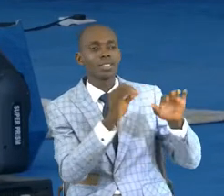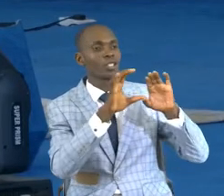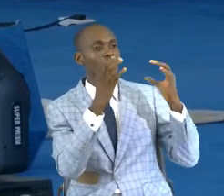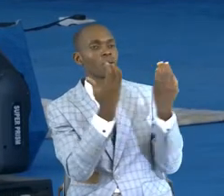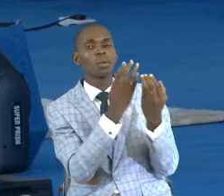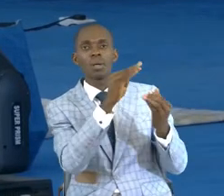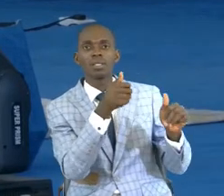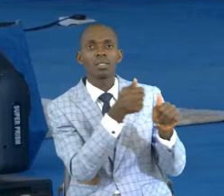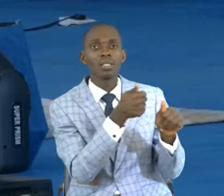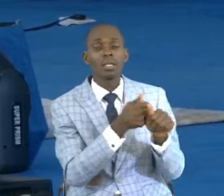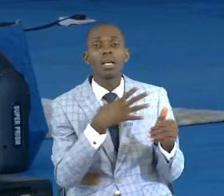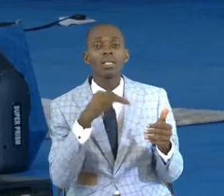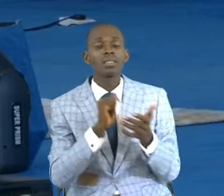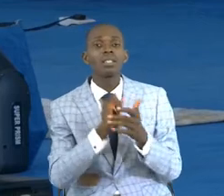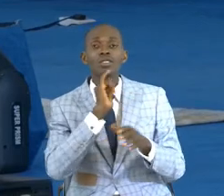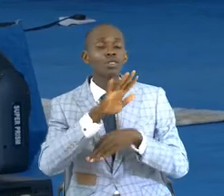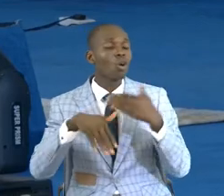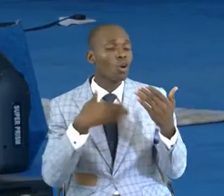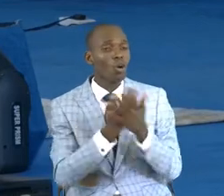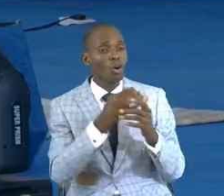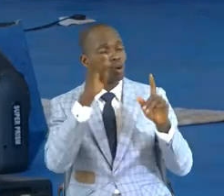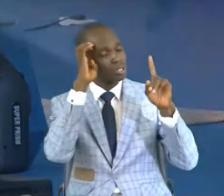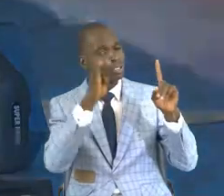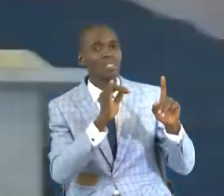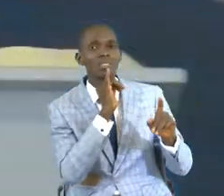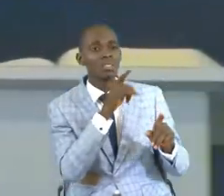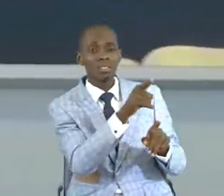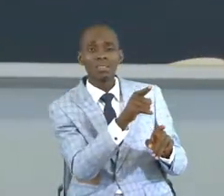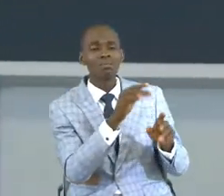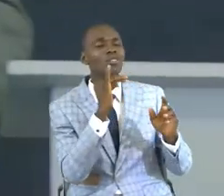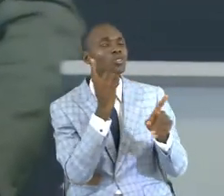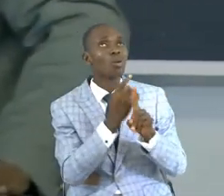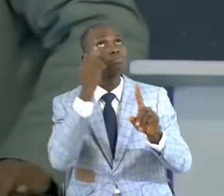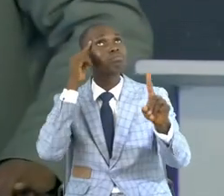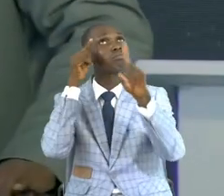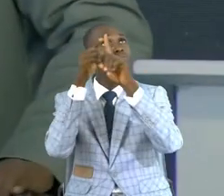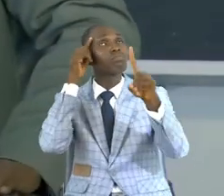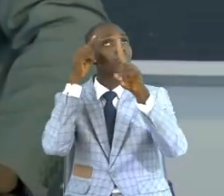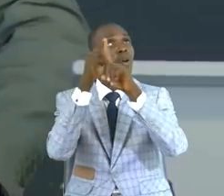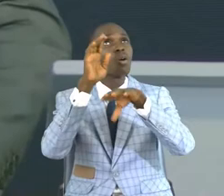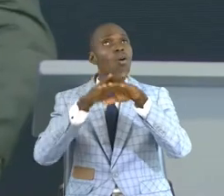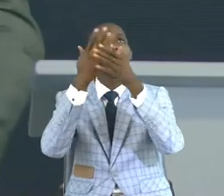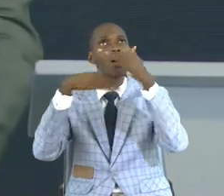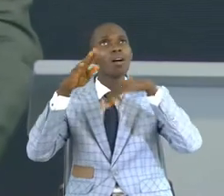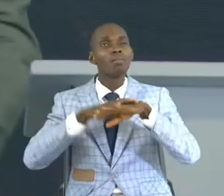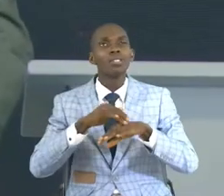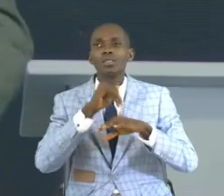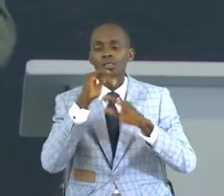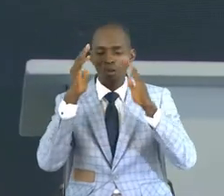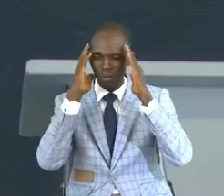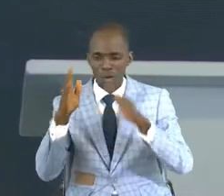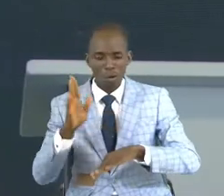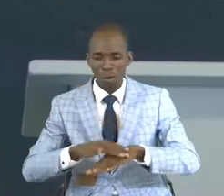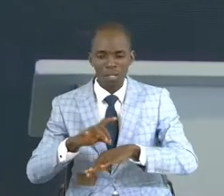he is. Is so heavenly minded, is no earthly good, is